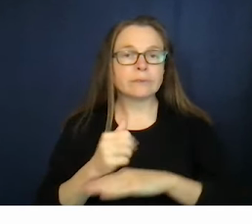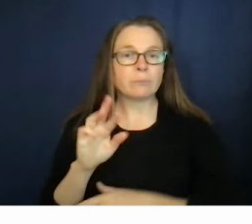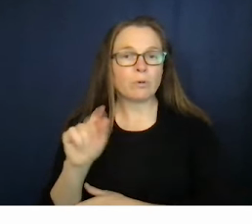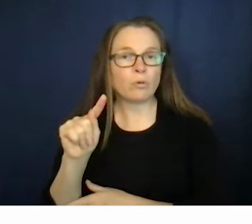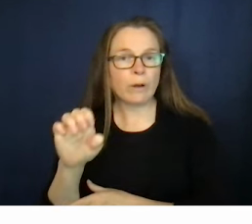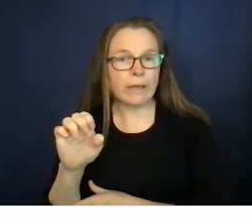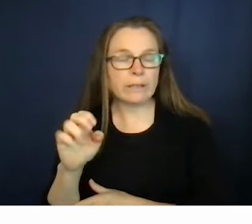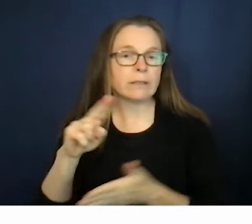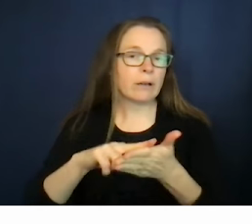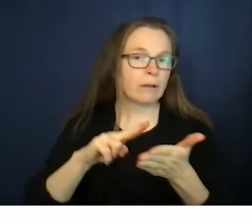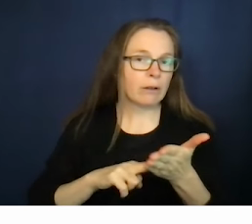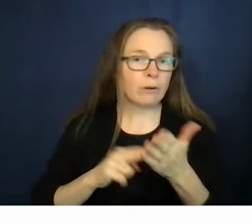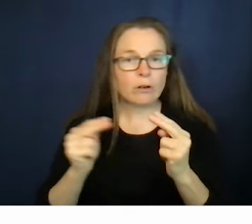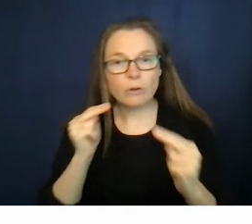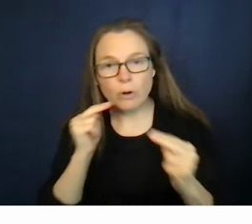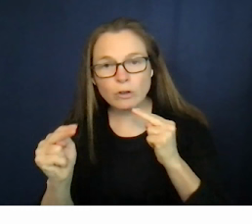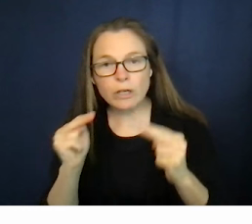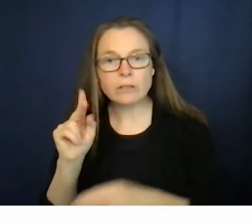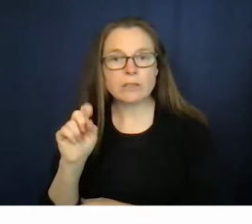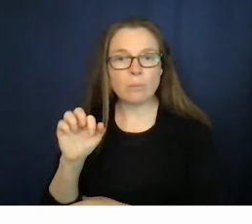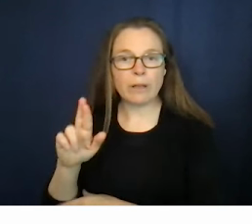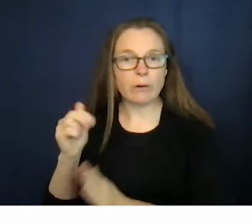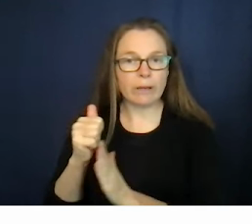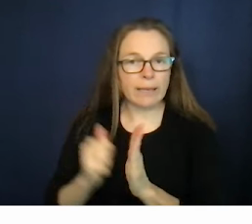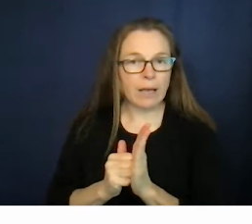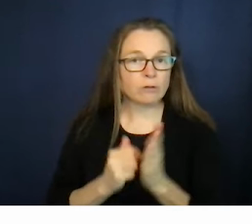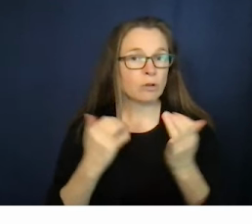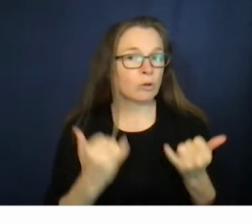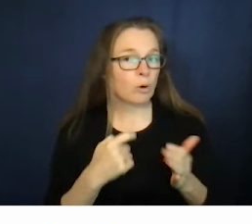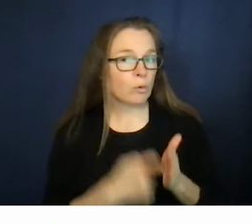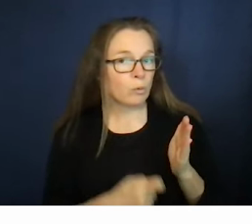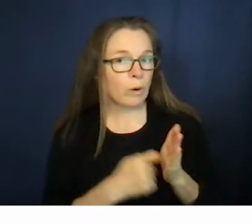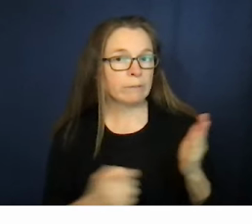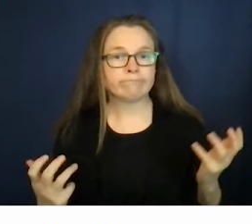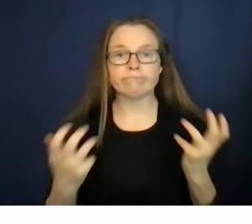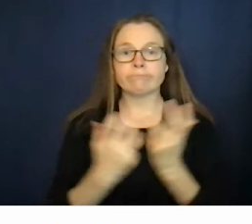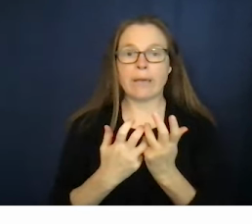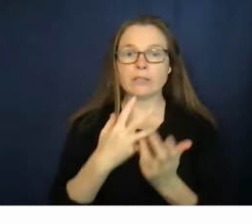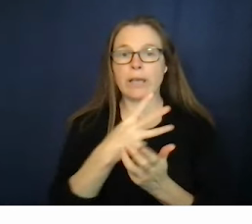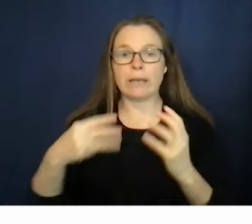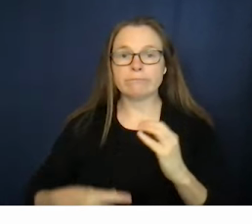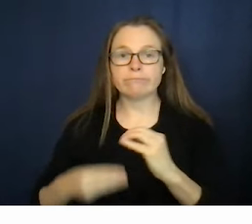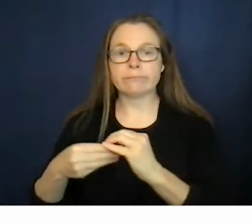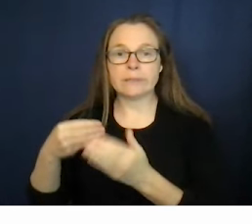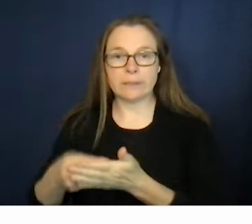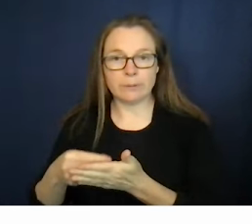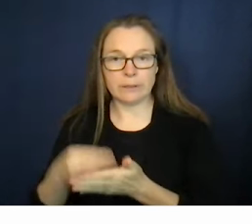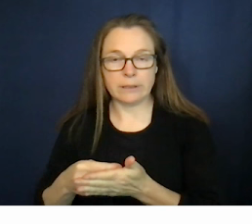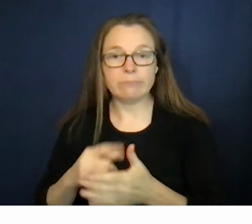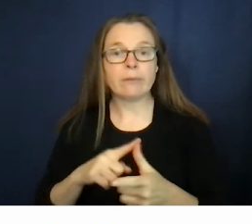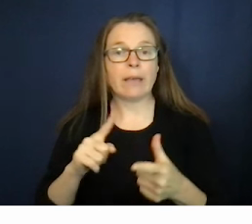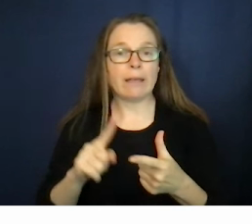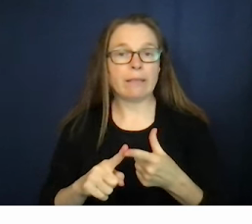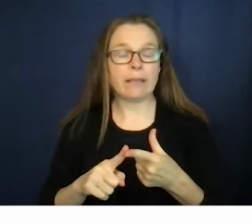contract negotiations, supplier counts, current rates, match, and subsidy. Then we will transition into